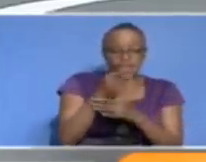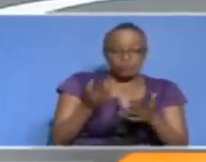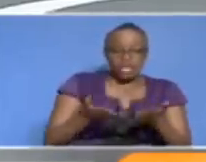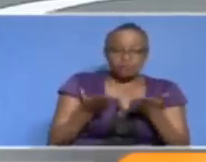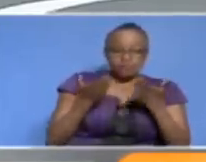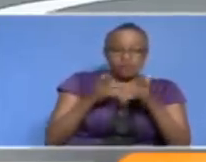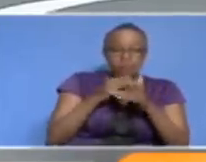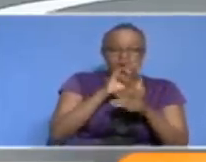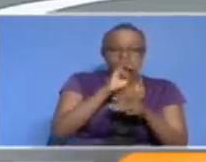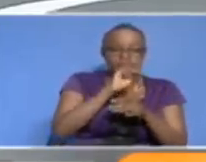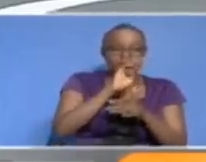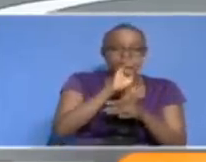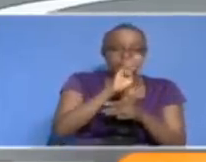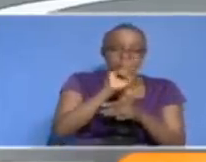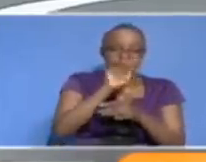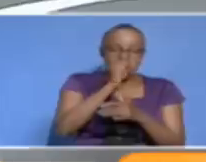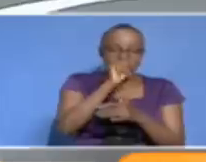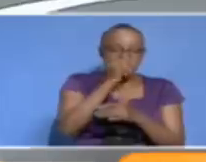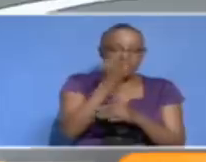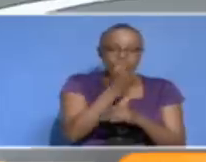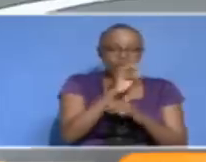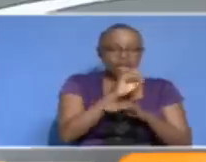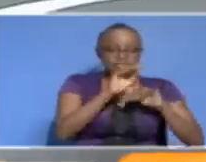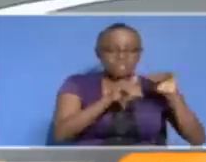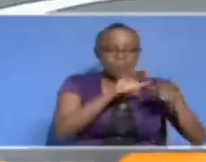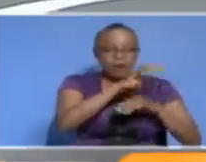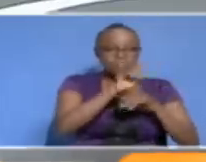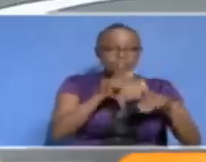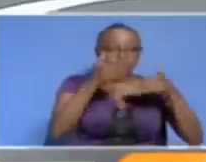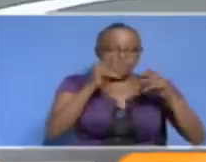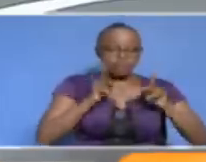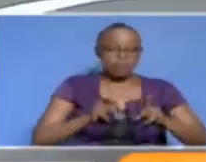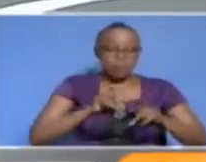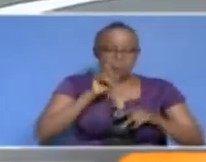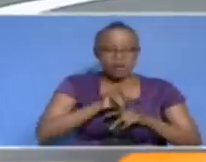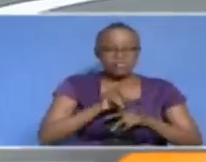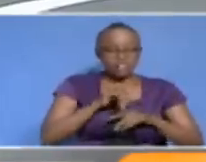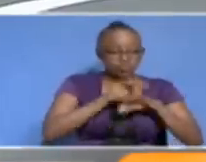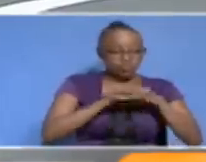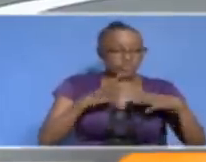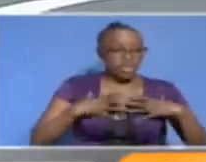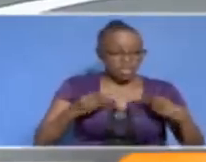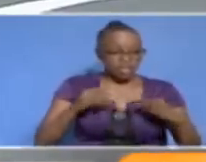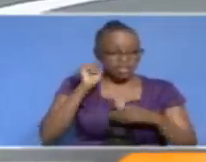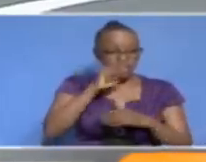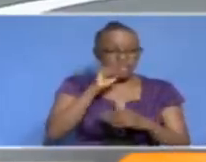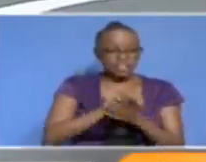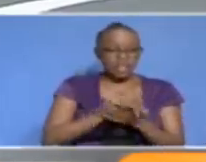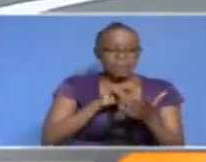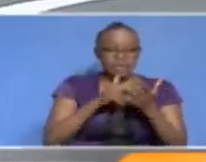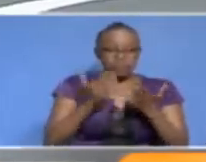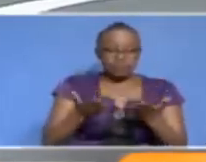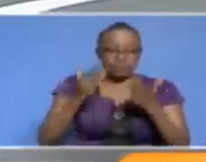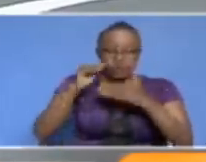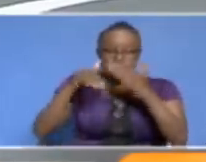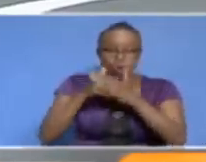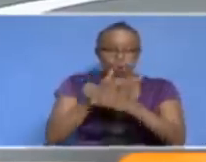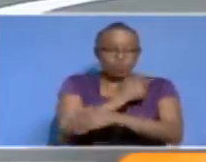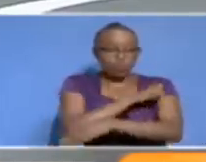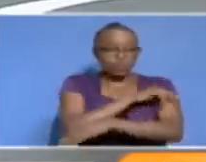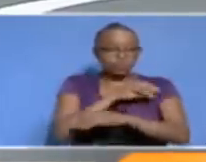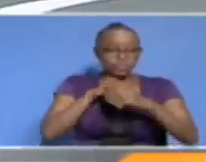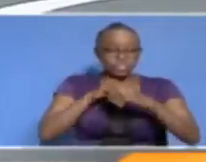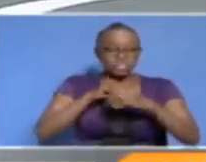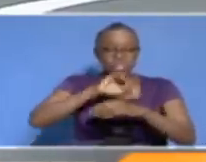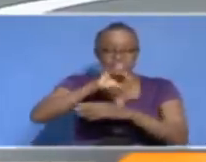We go to Mbagathi and all the sub-county hospitals. We have to give our people health in Mzuri. Yeah, so we are going to upgrade all the hospitals in the